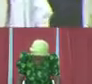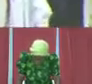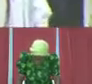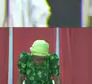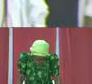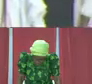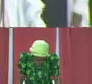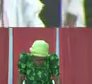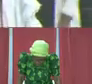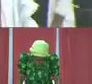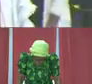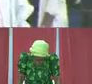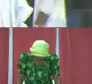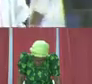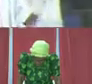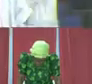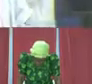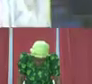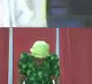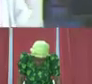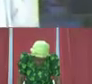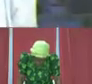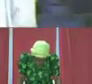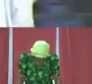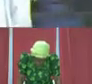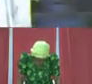Oh Lord, breathe on me.